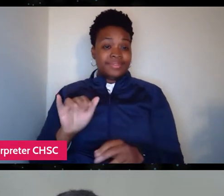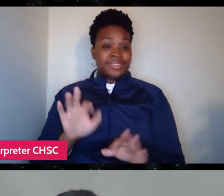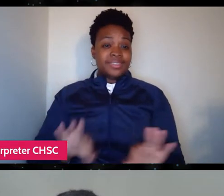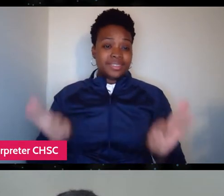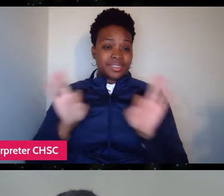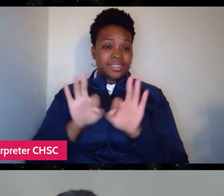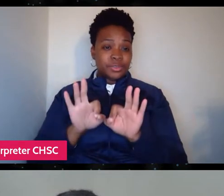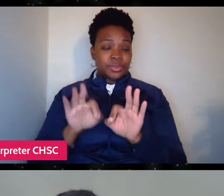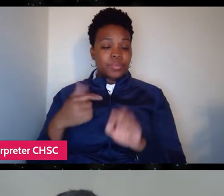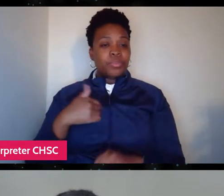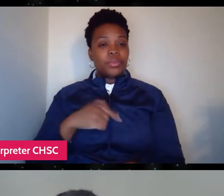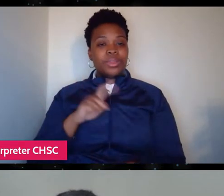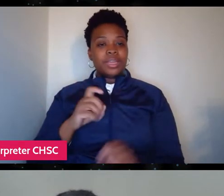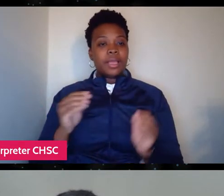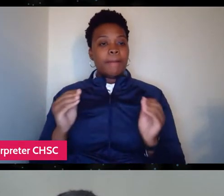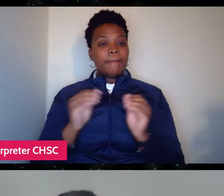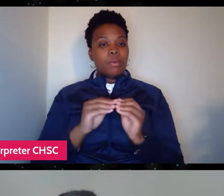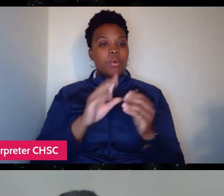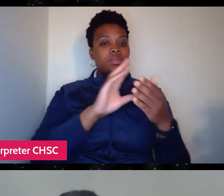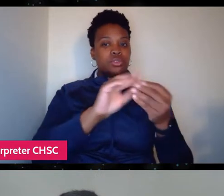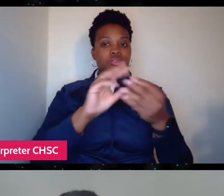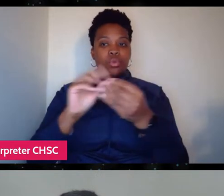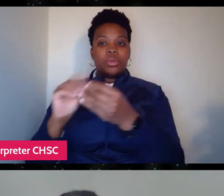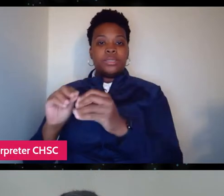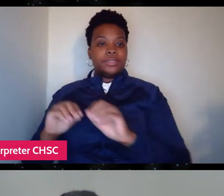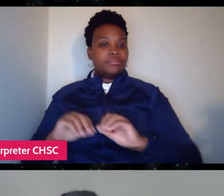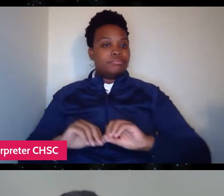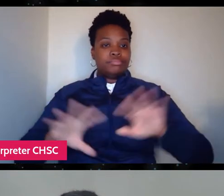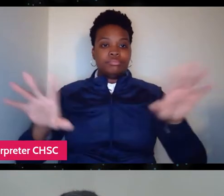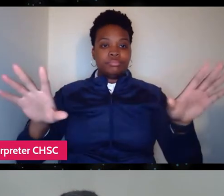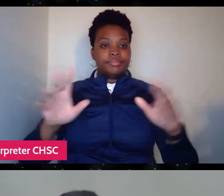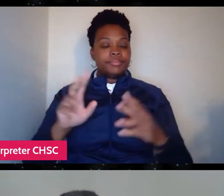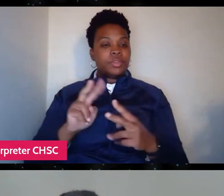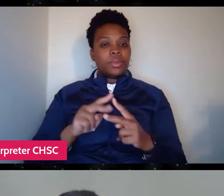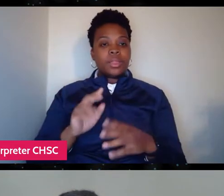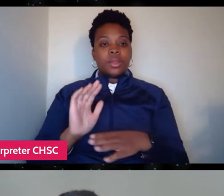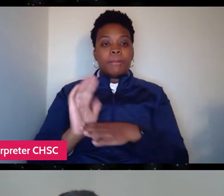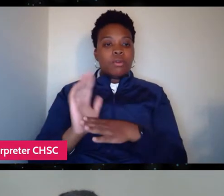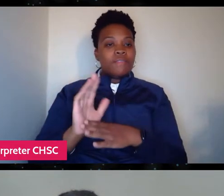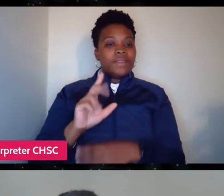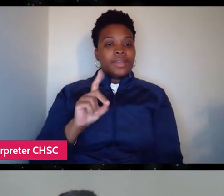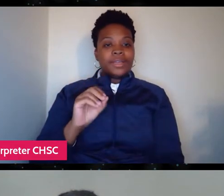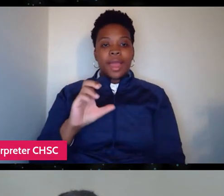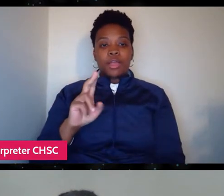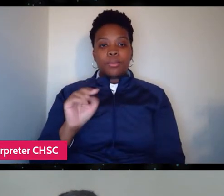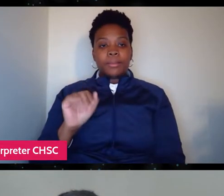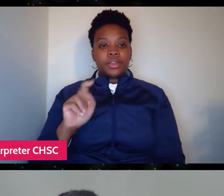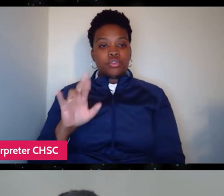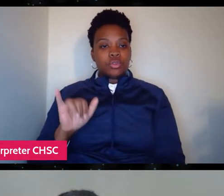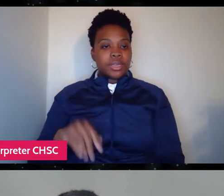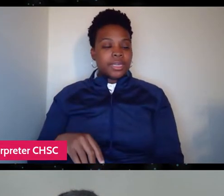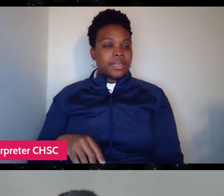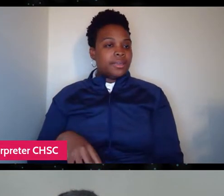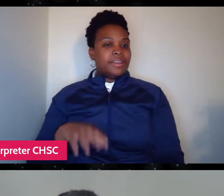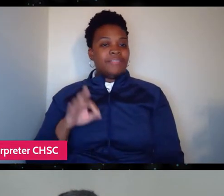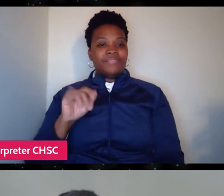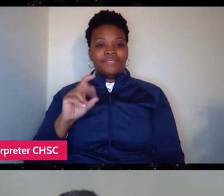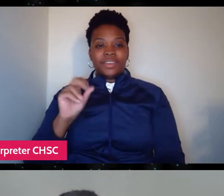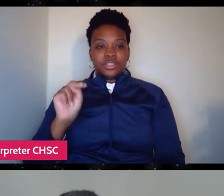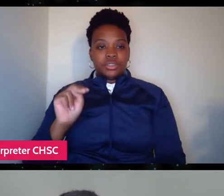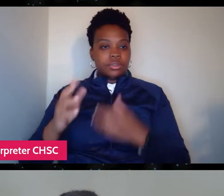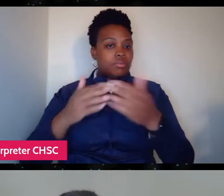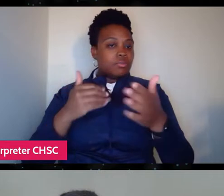need more narratives out there, whether it's documentary or fiction, whatever it may be, we